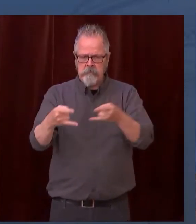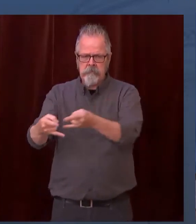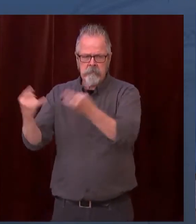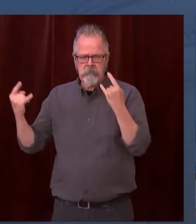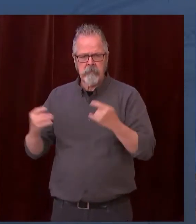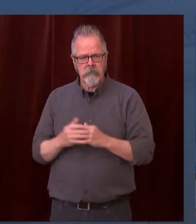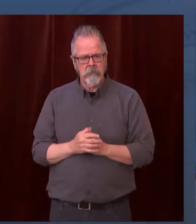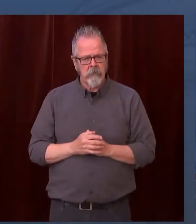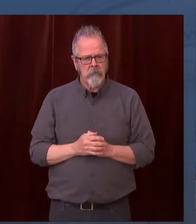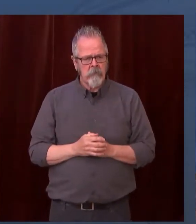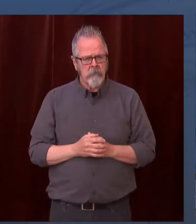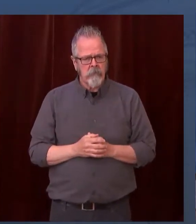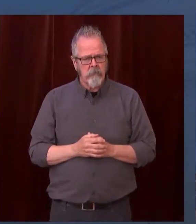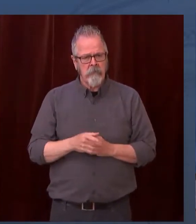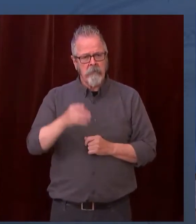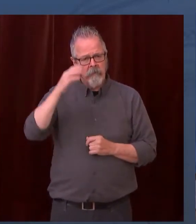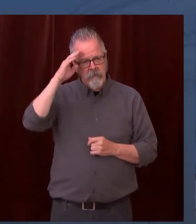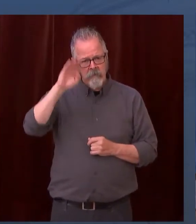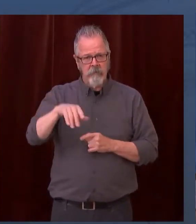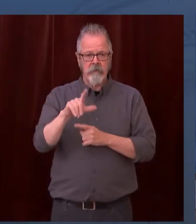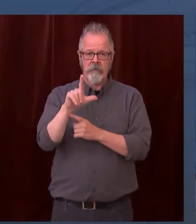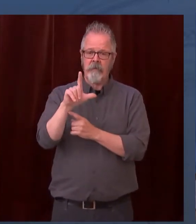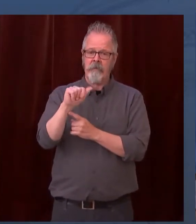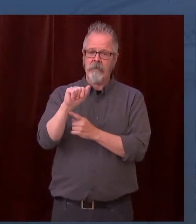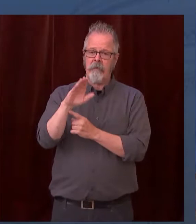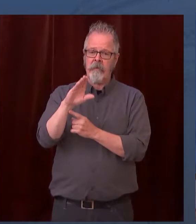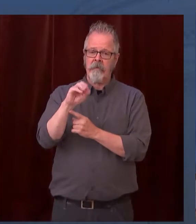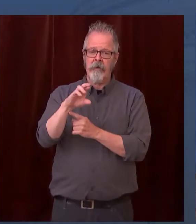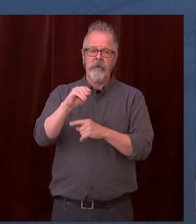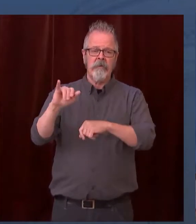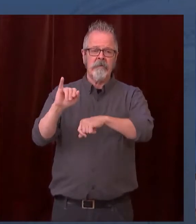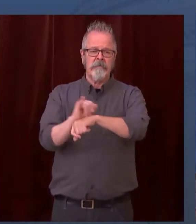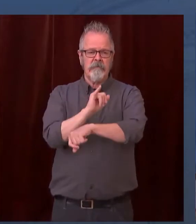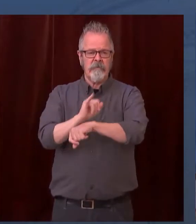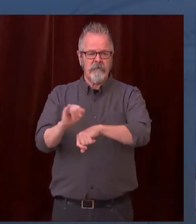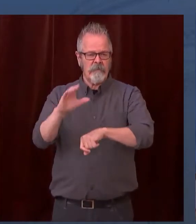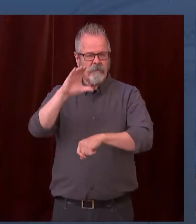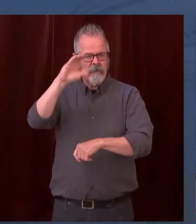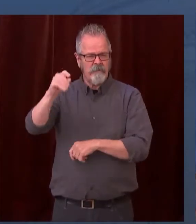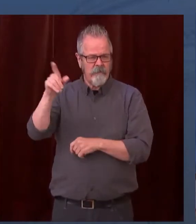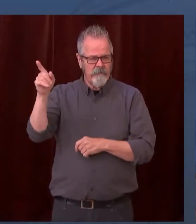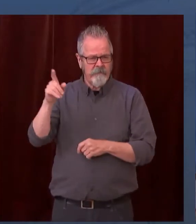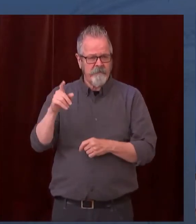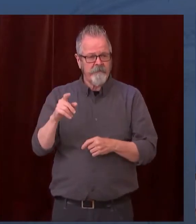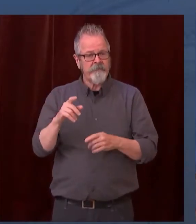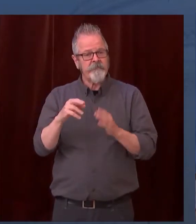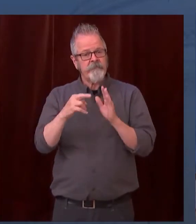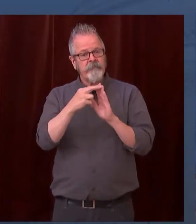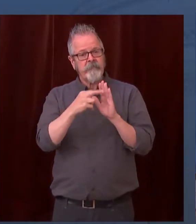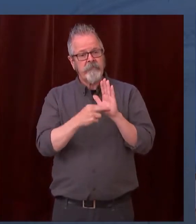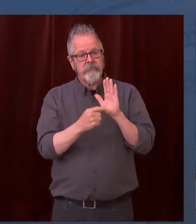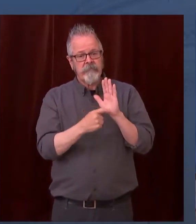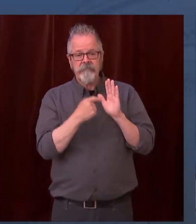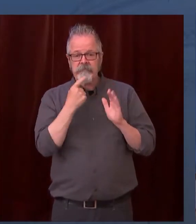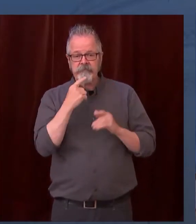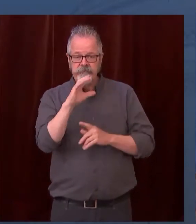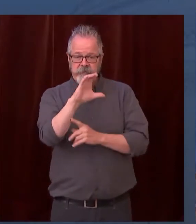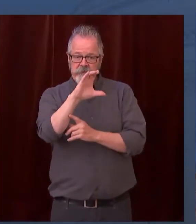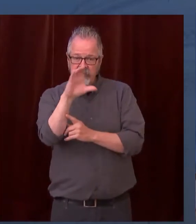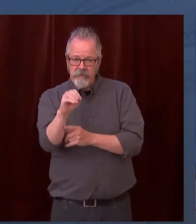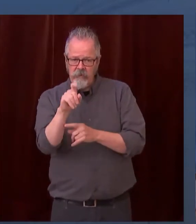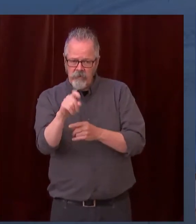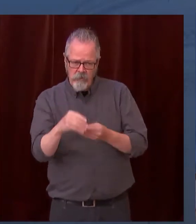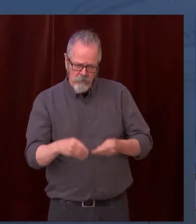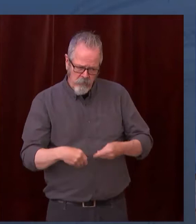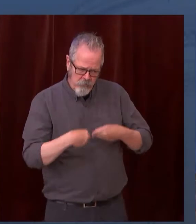on the job. This rule gives employees an added measure of protection. So if you're working for a